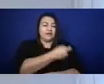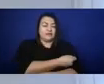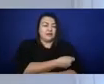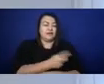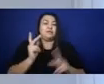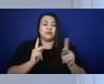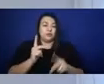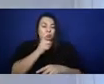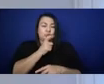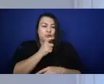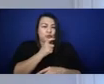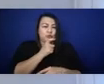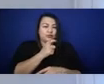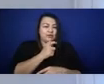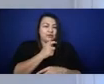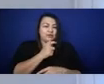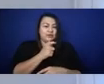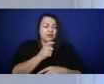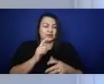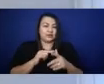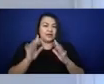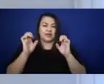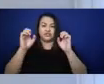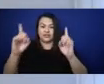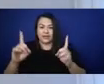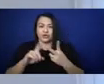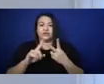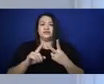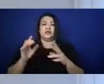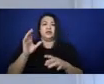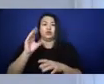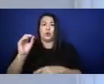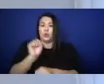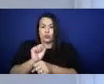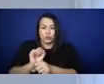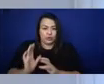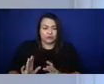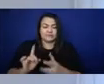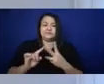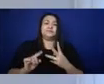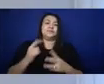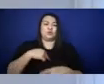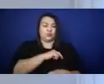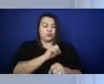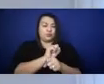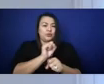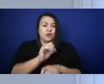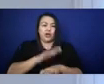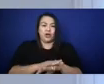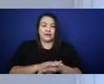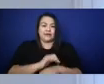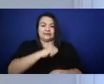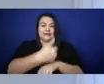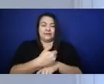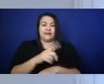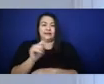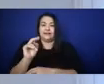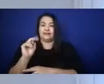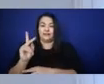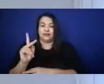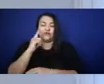268,000 individuals have registered on the list. Like Representative Escobar said, or Congresswoman Escobar stated, we are